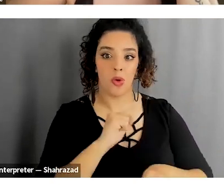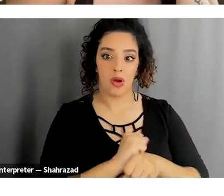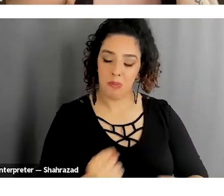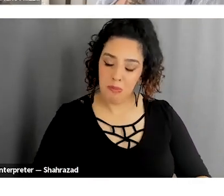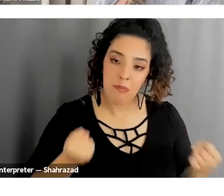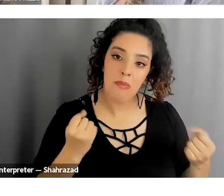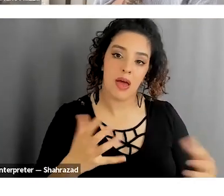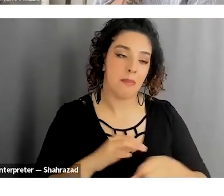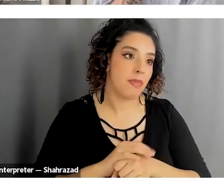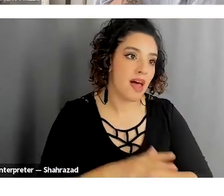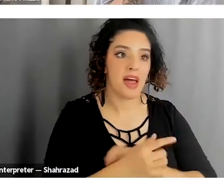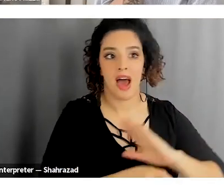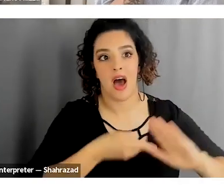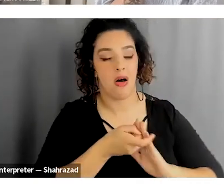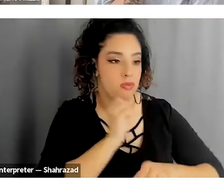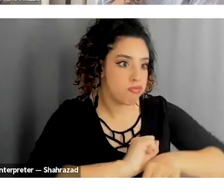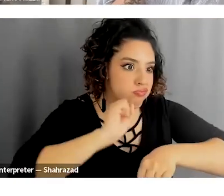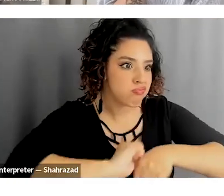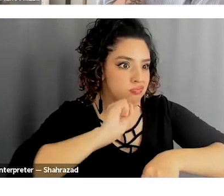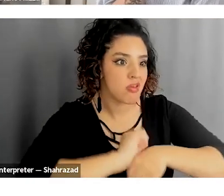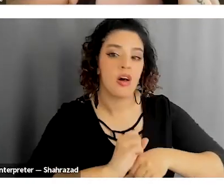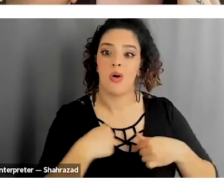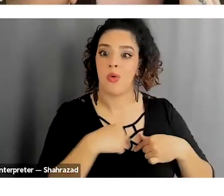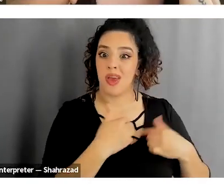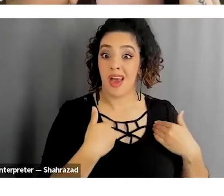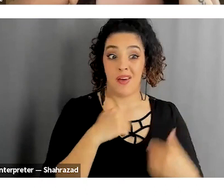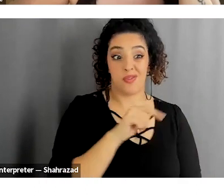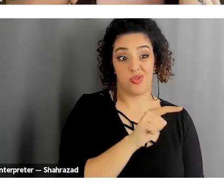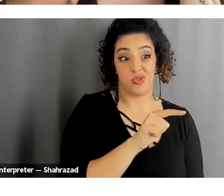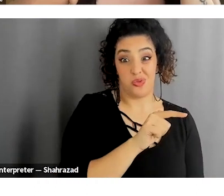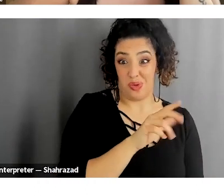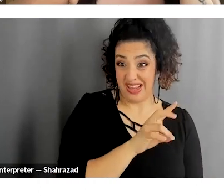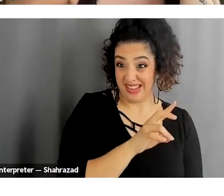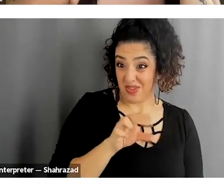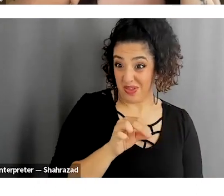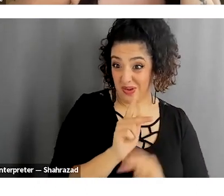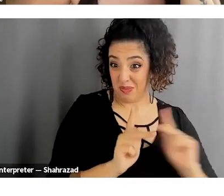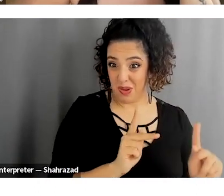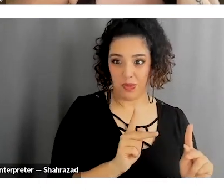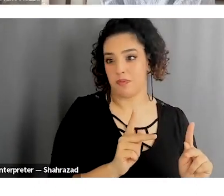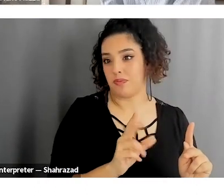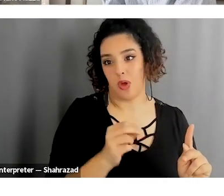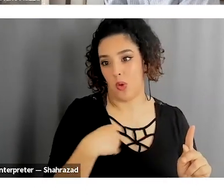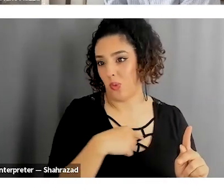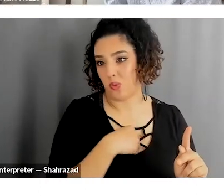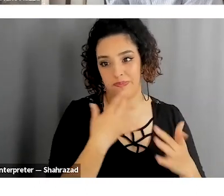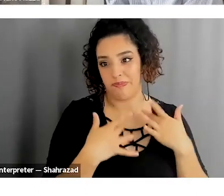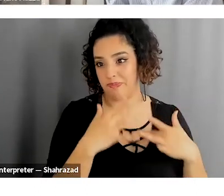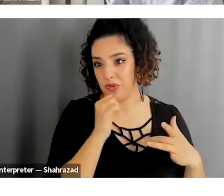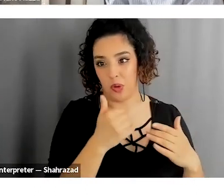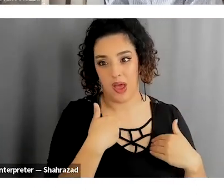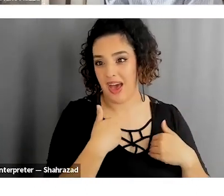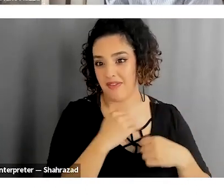team, people think Slow Factory is 27 people, 30 people, but we are not. And we've never been that many. Yeah. We've always